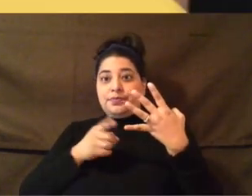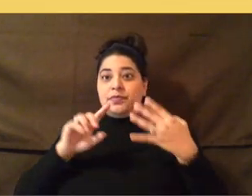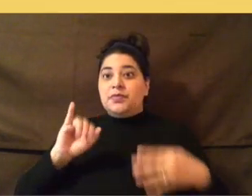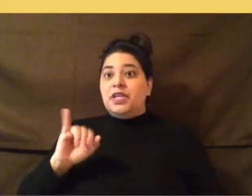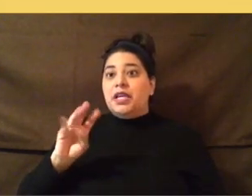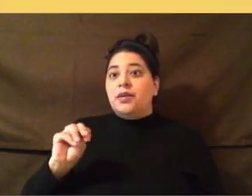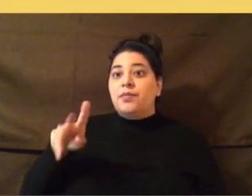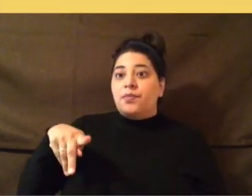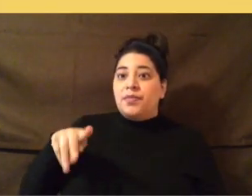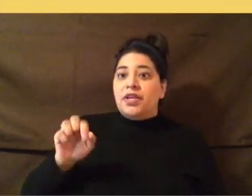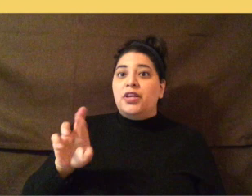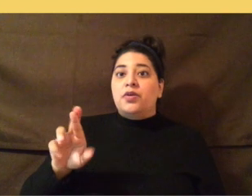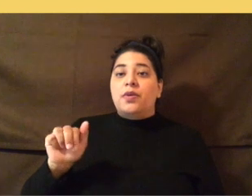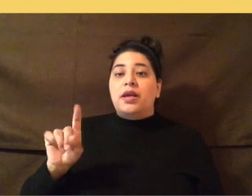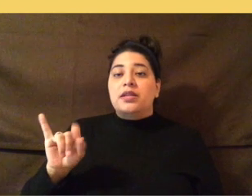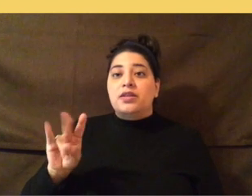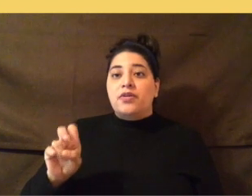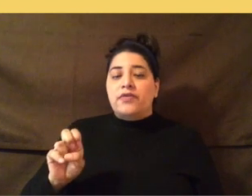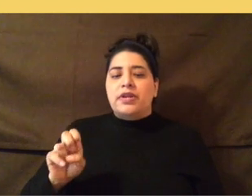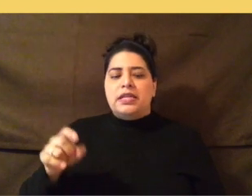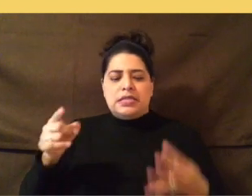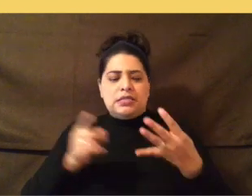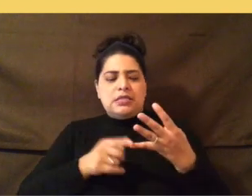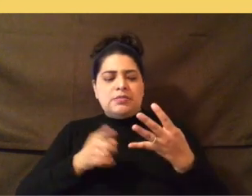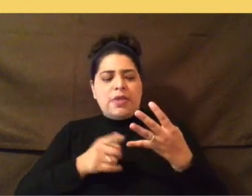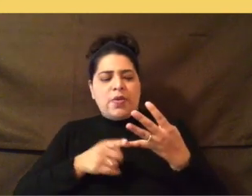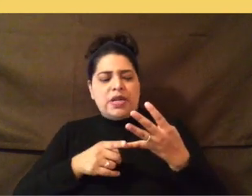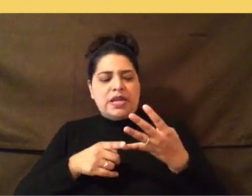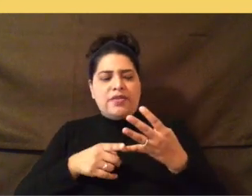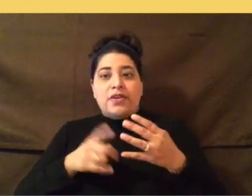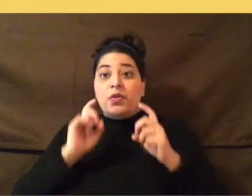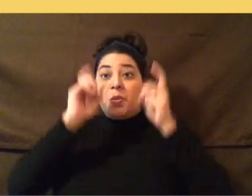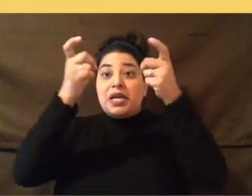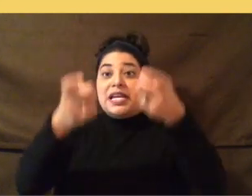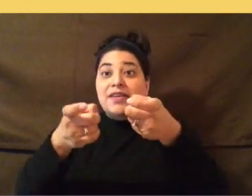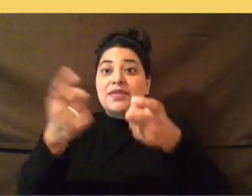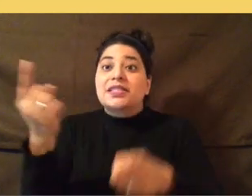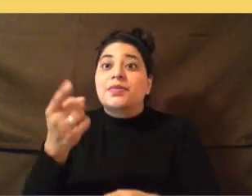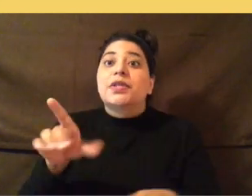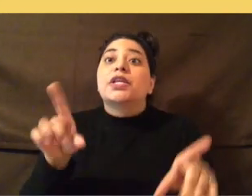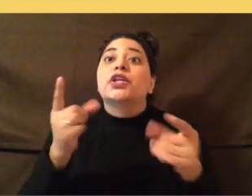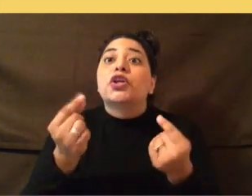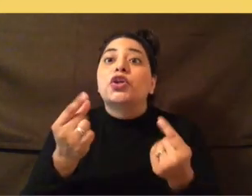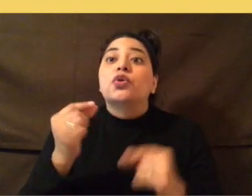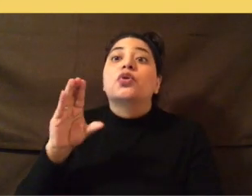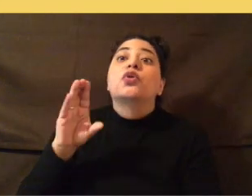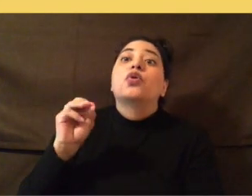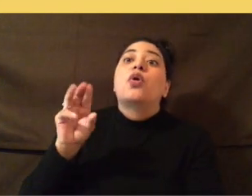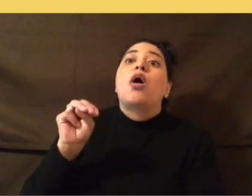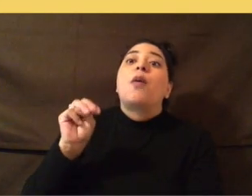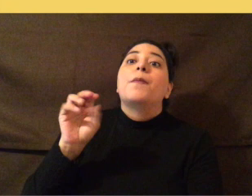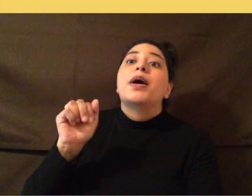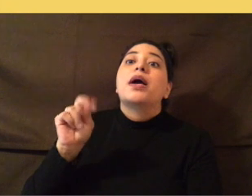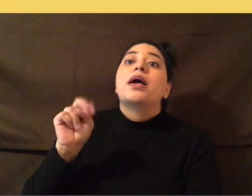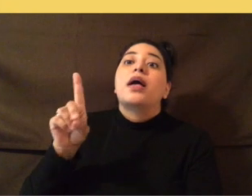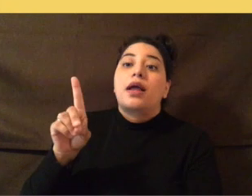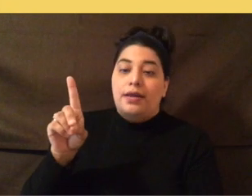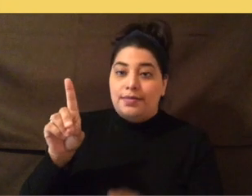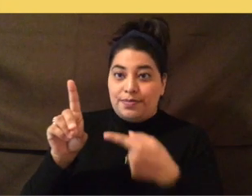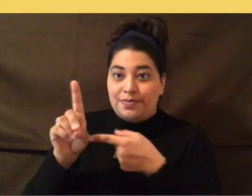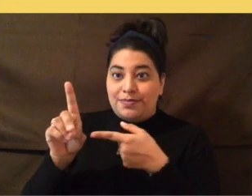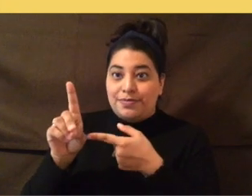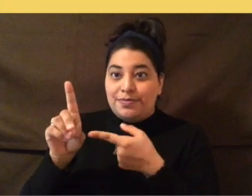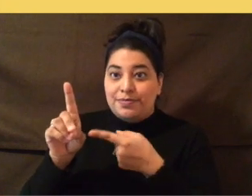Last, we have imperative sentences. An imperative sentence gives a command.